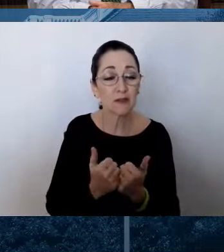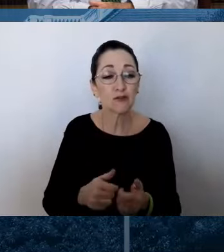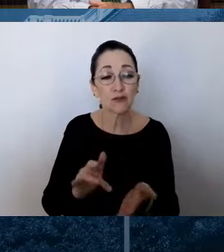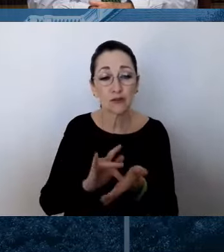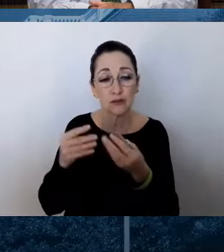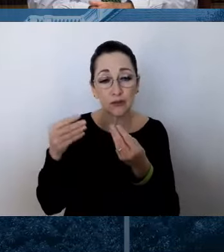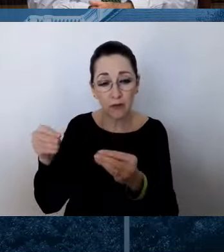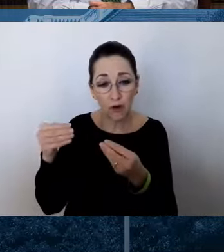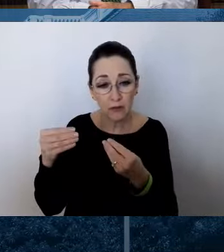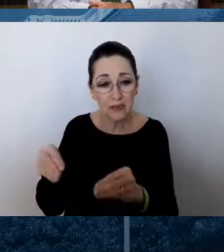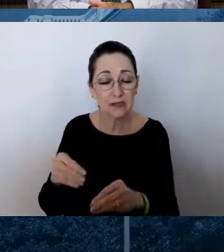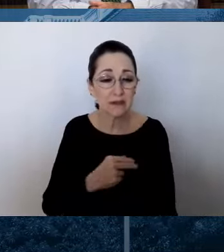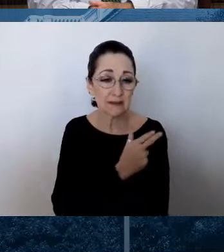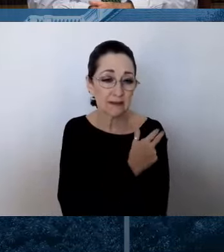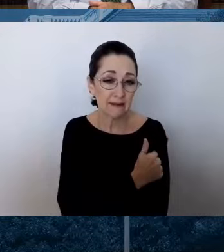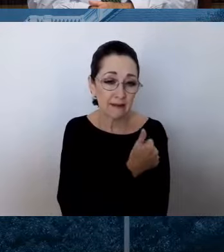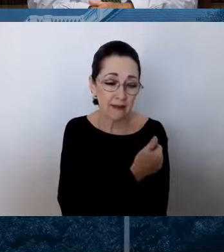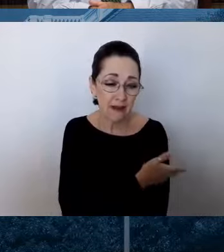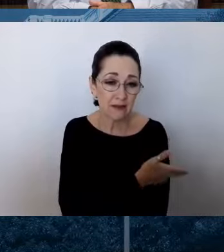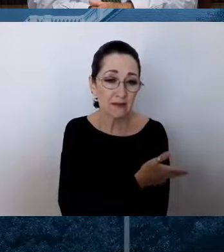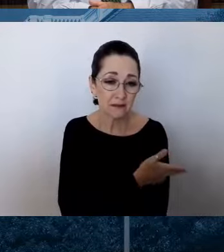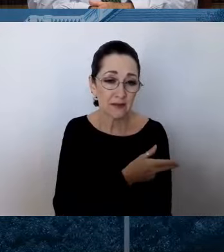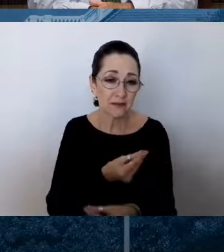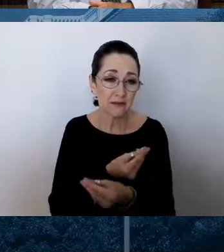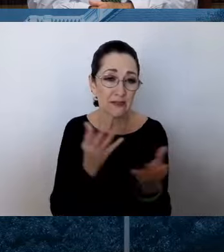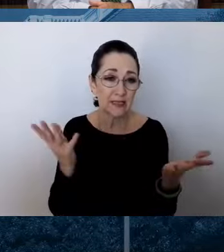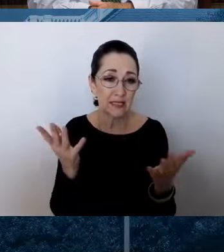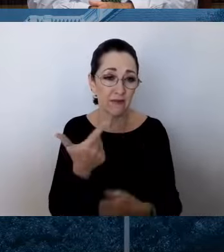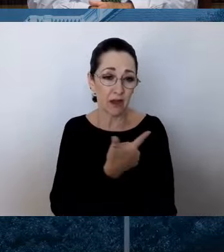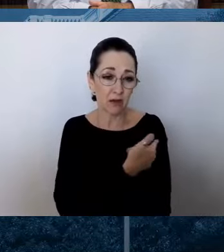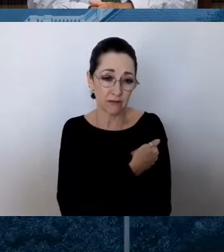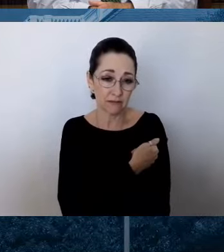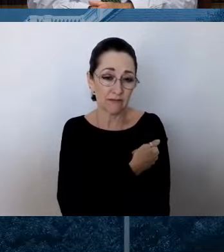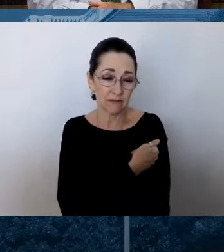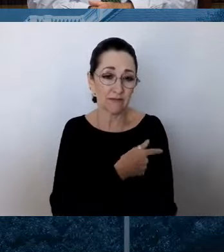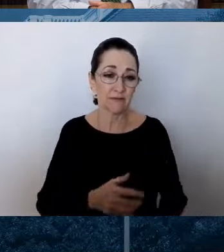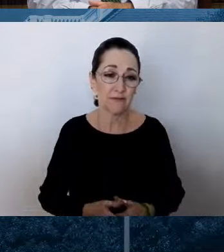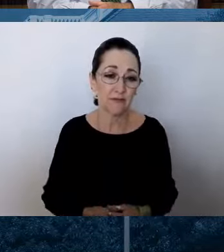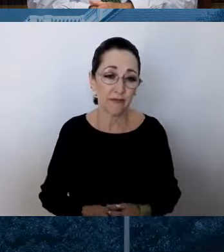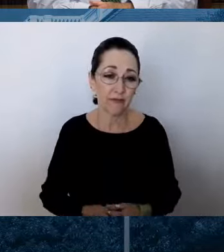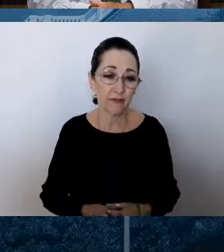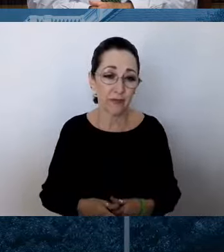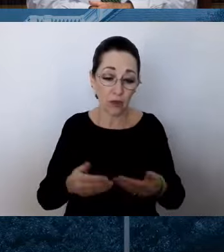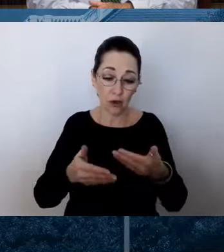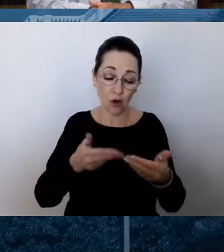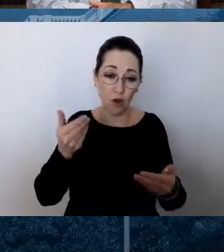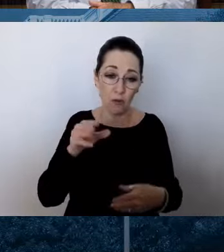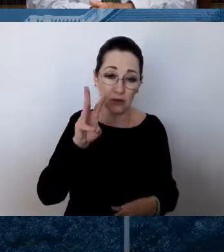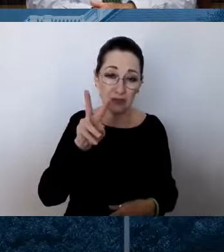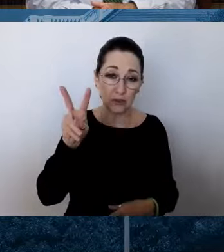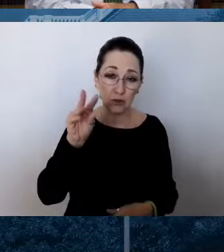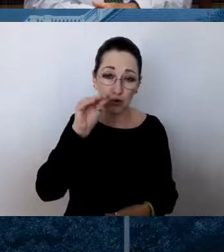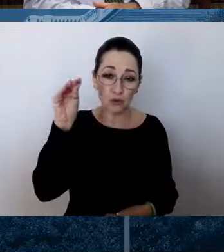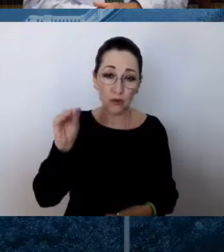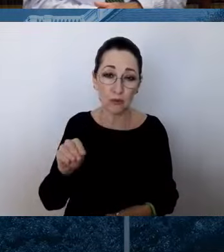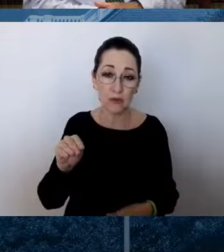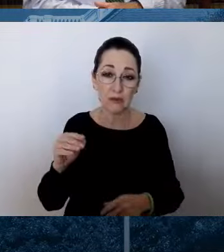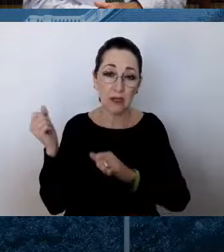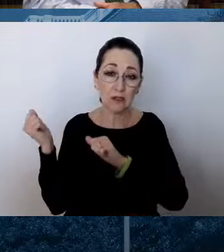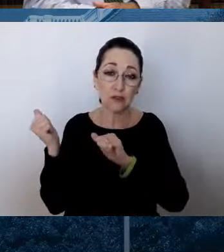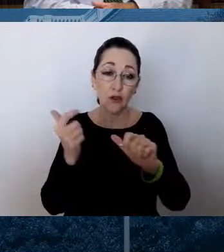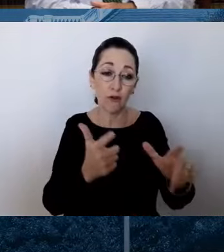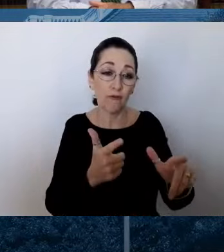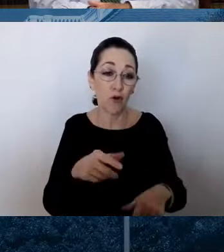who've administered those vaccines. We've got almost 62% of Delawareans